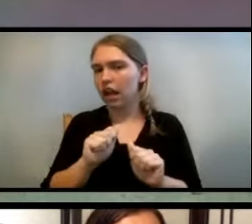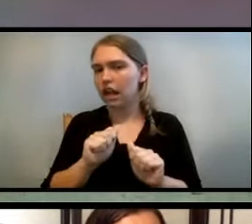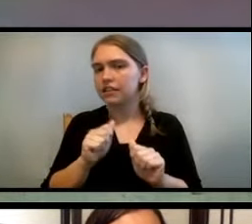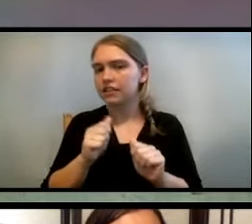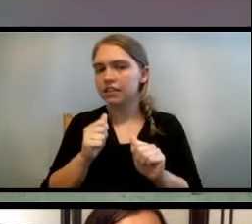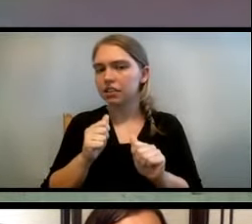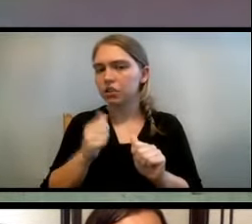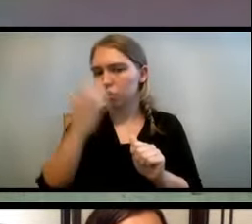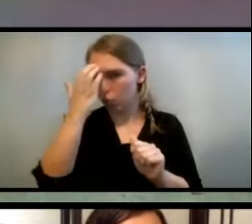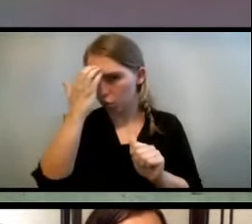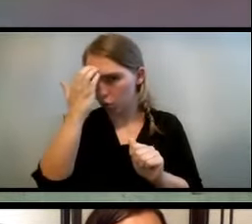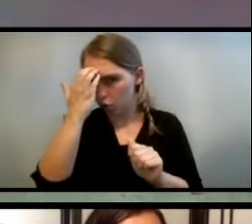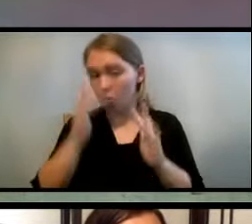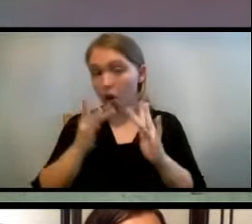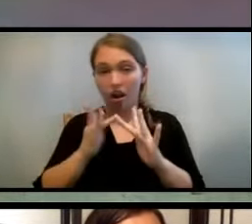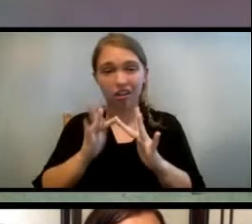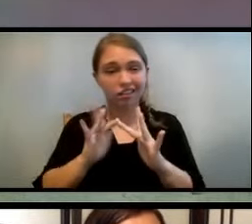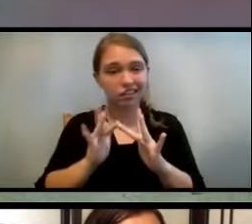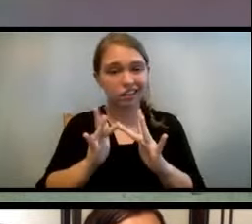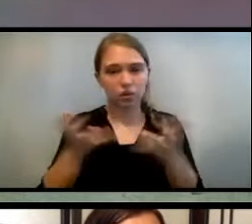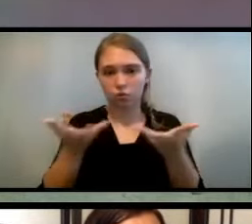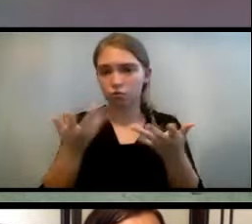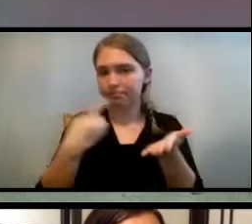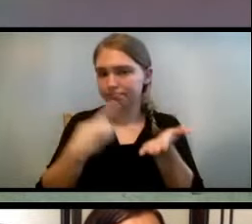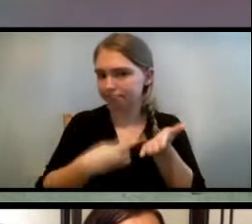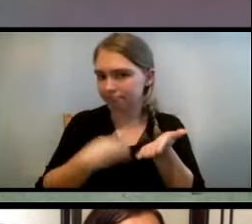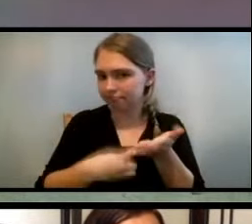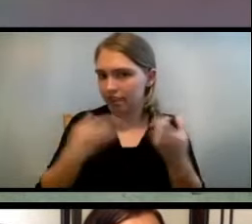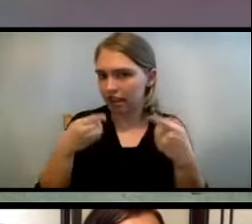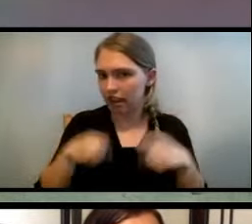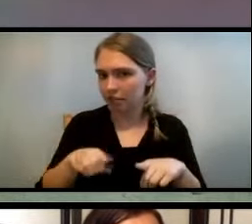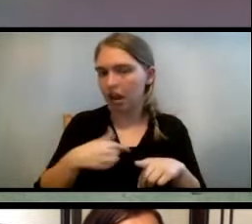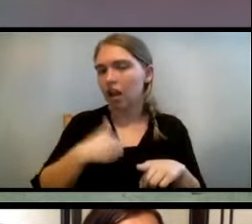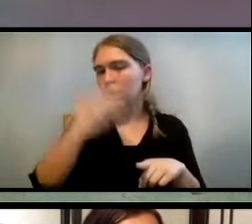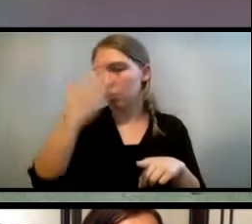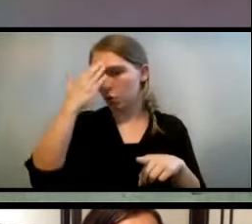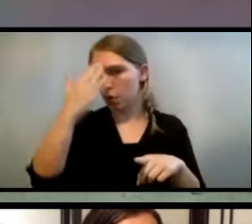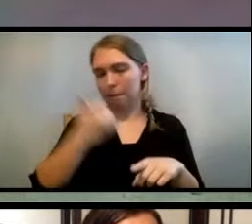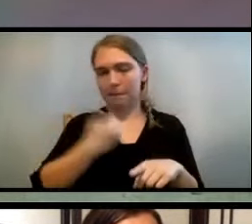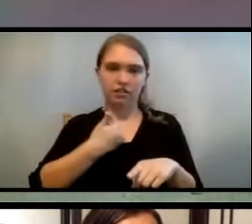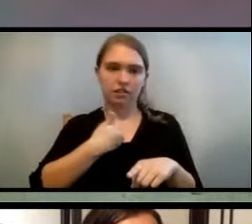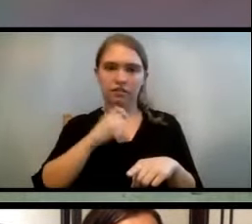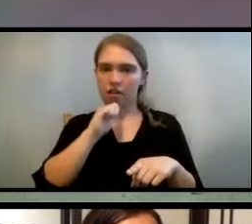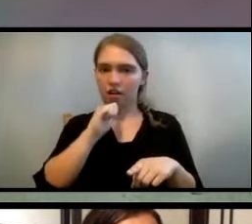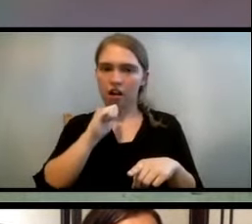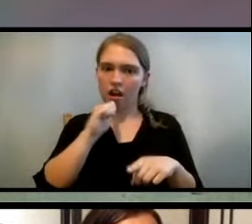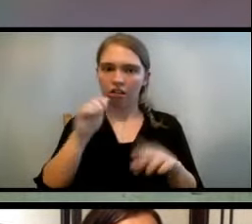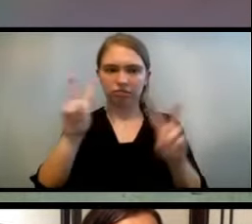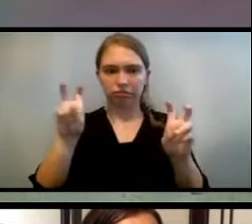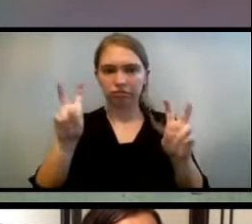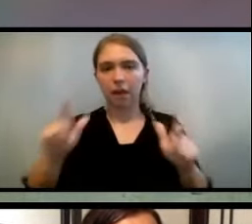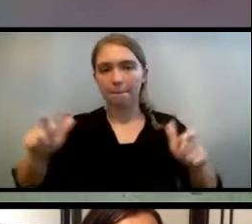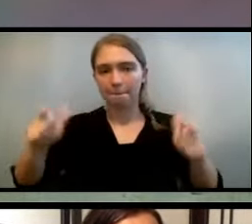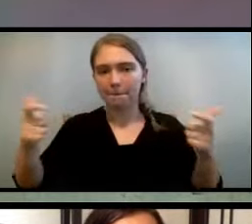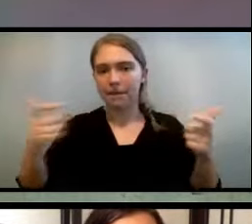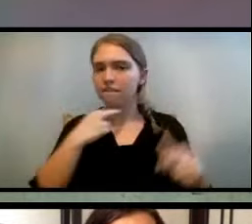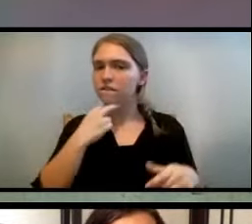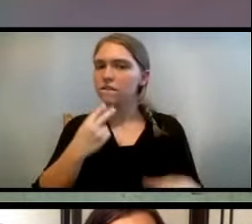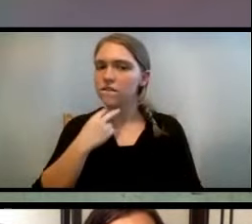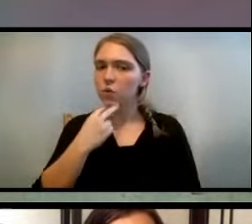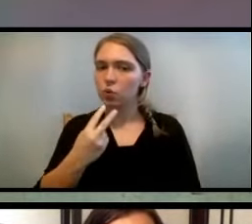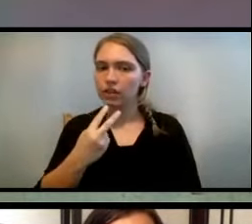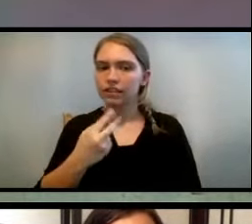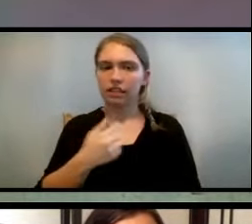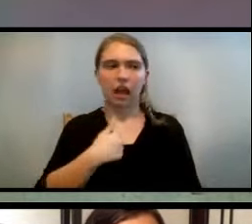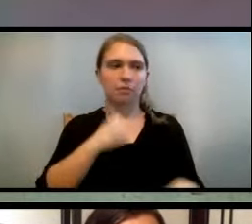discussed online, even though I'm not necessarily a big voice. I'm not necessarily one of the people making the